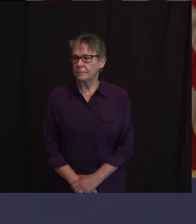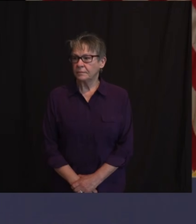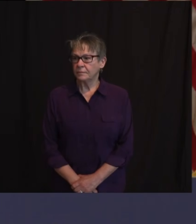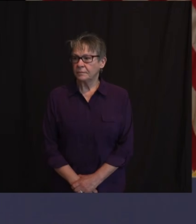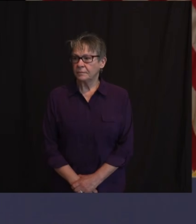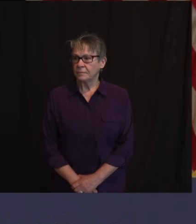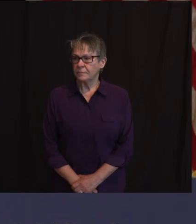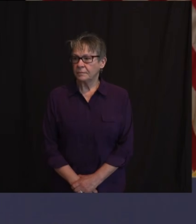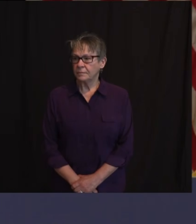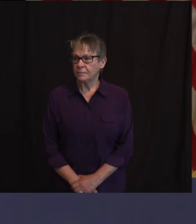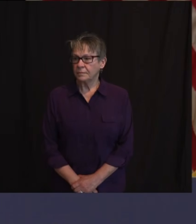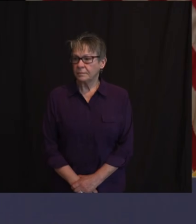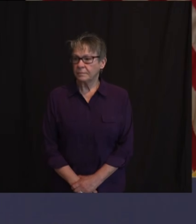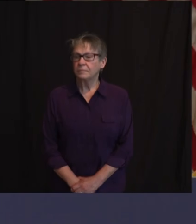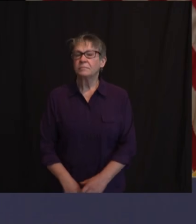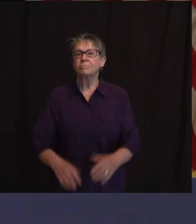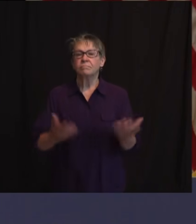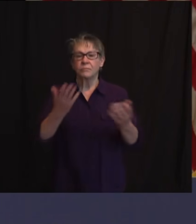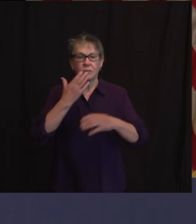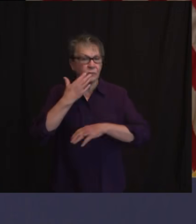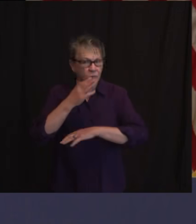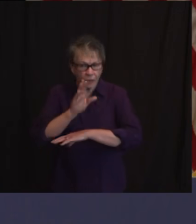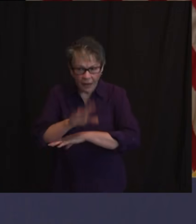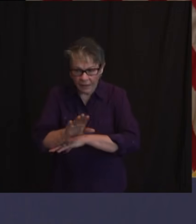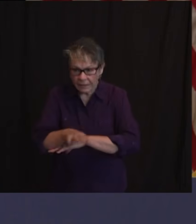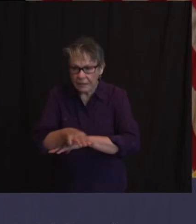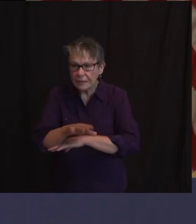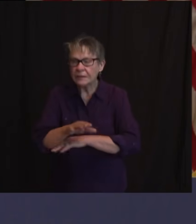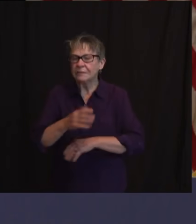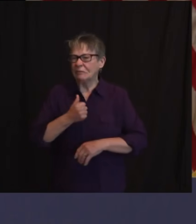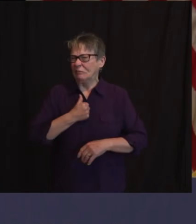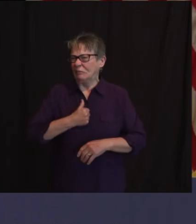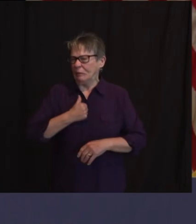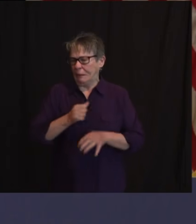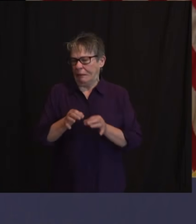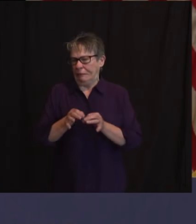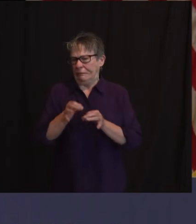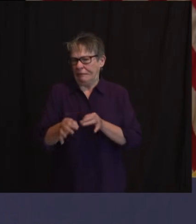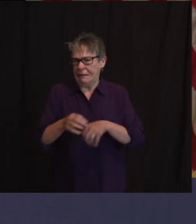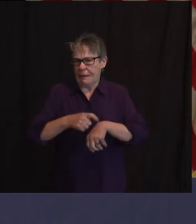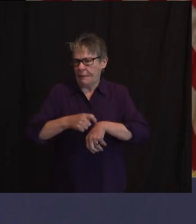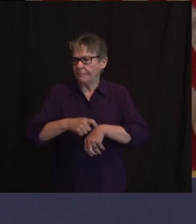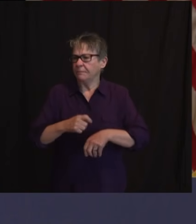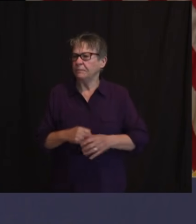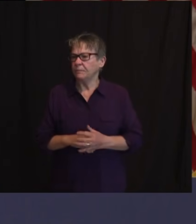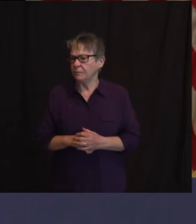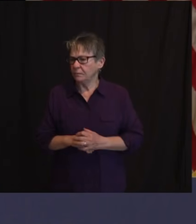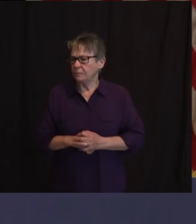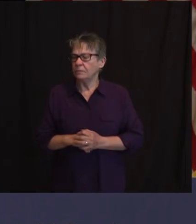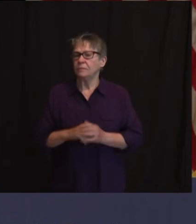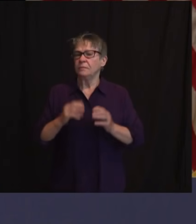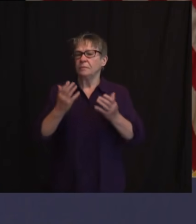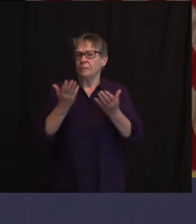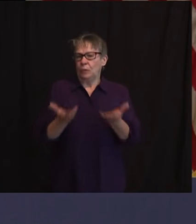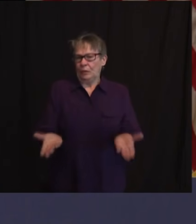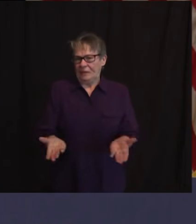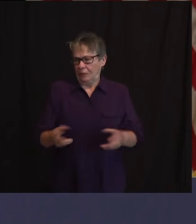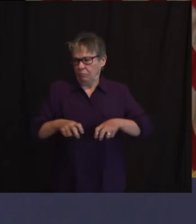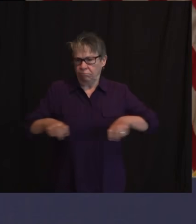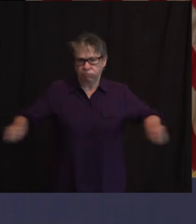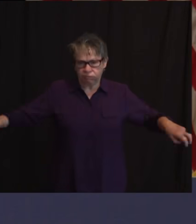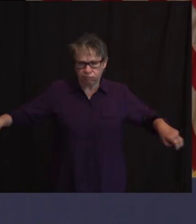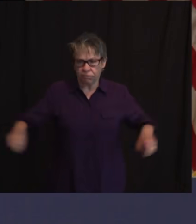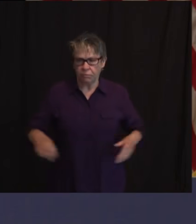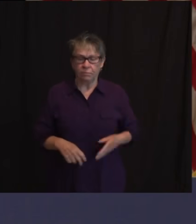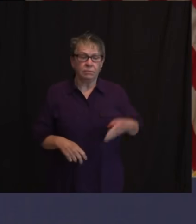Hey, good afternoon. Sorry to be a couple behind here. I'm honored to be joined by the woman on my right who needs no introduction, the Commissioner of the Department of Health, Judy